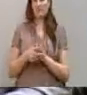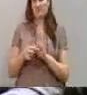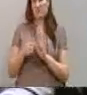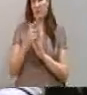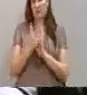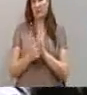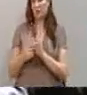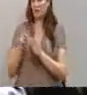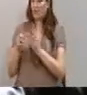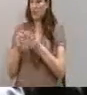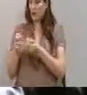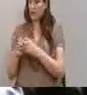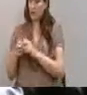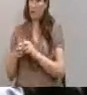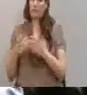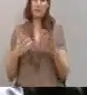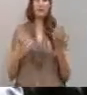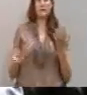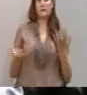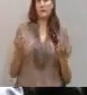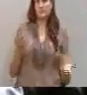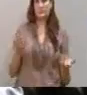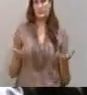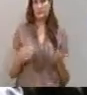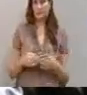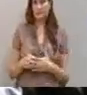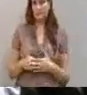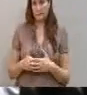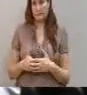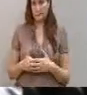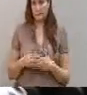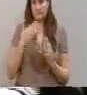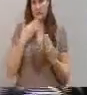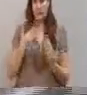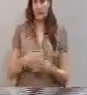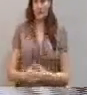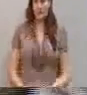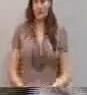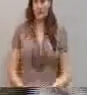have been so correctly identified by my preceding speakers. Thank you.